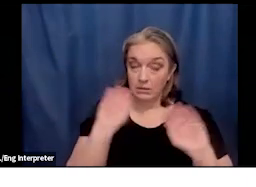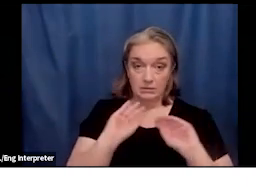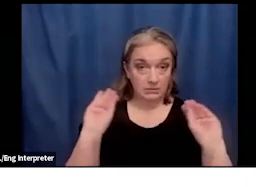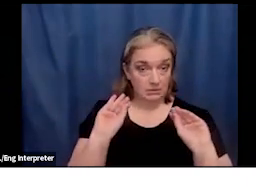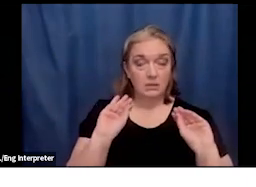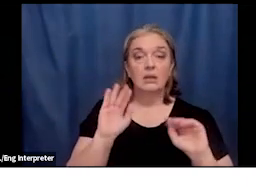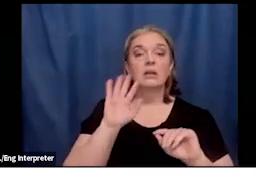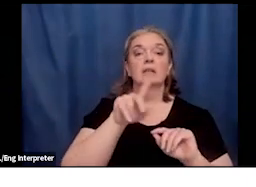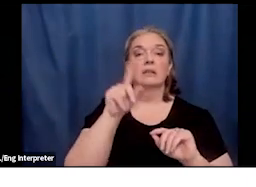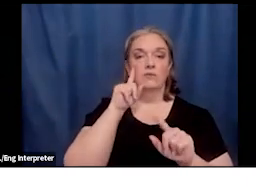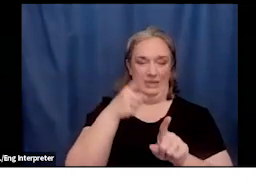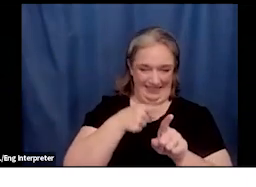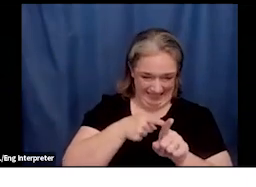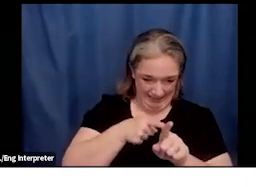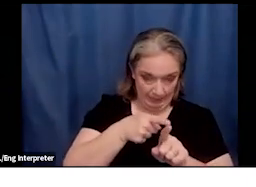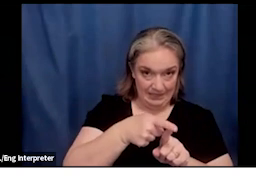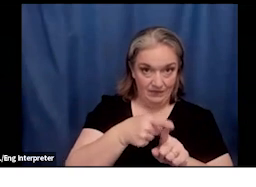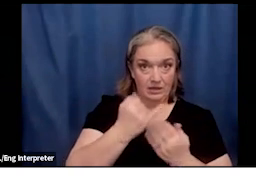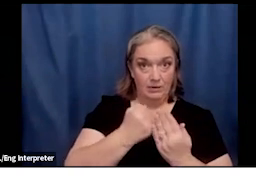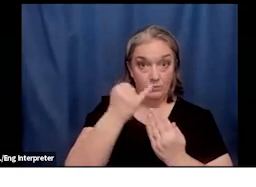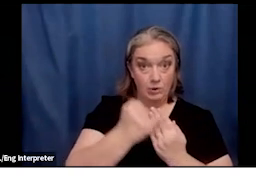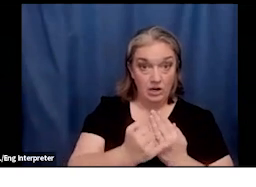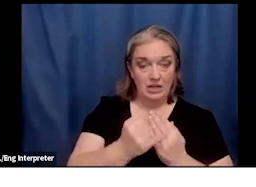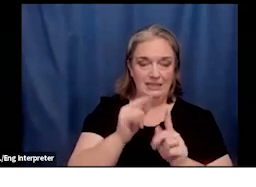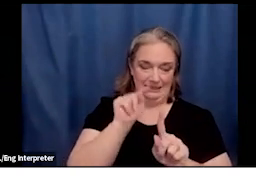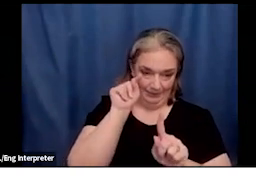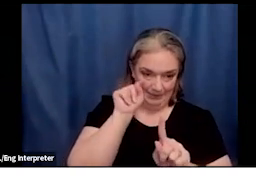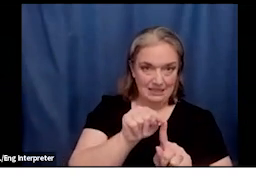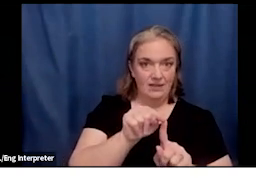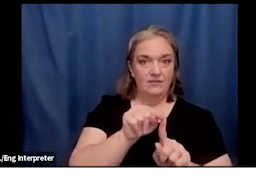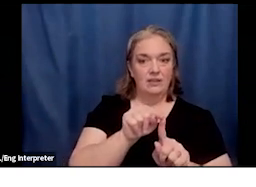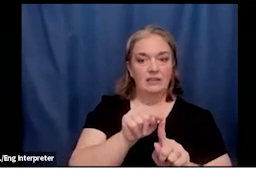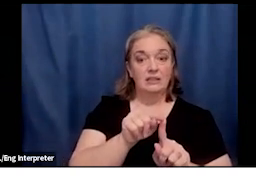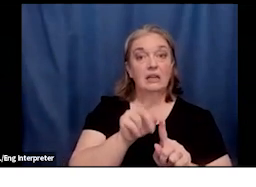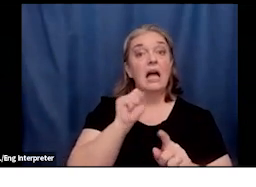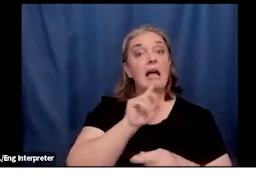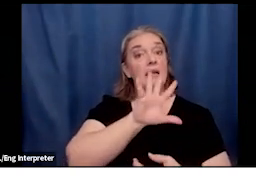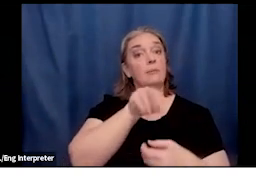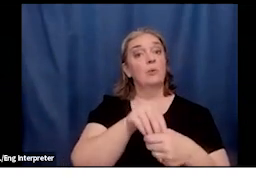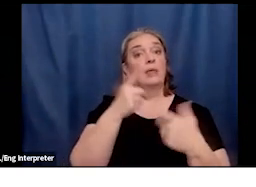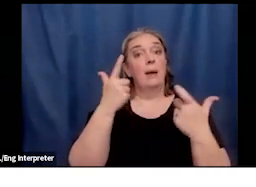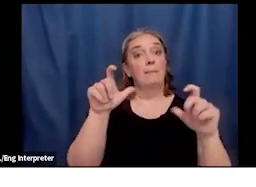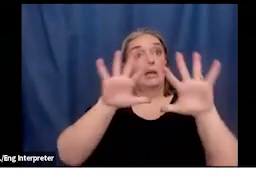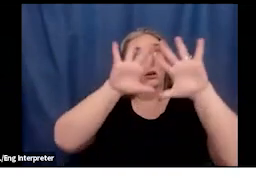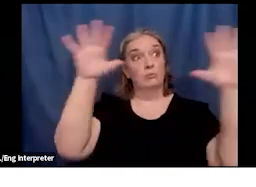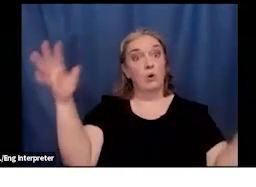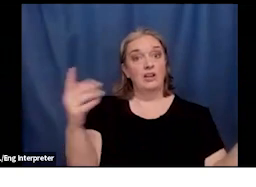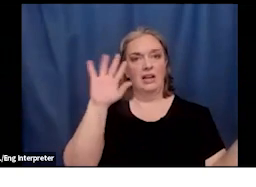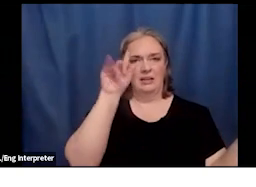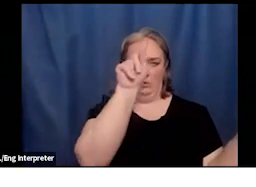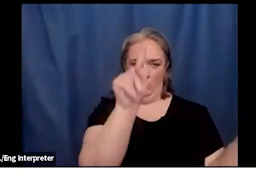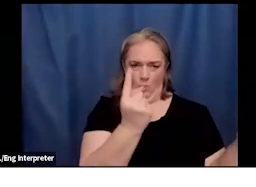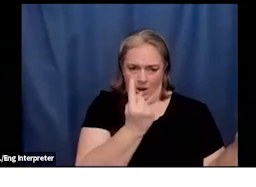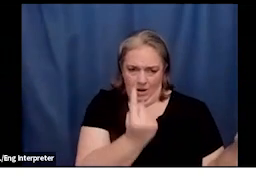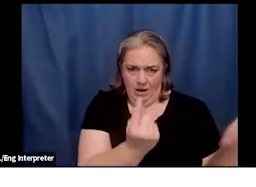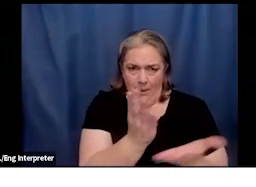specific aspect or specific project that can fall within a bigger season of things, but we're looking it's a little